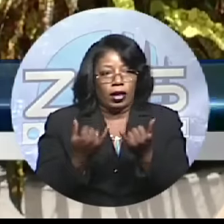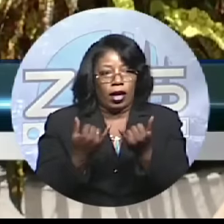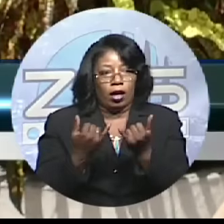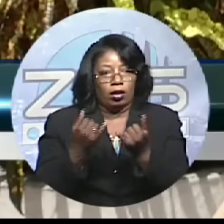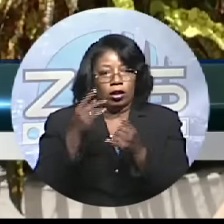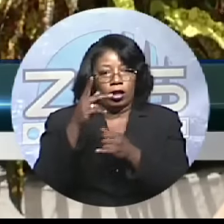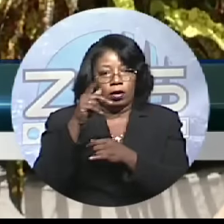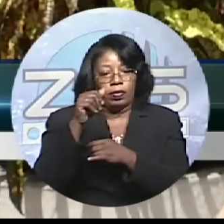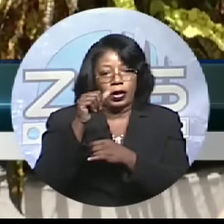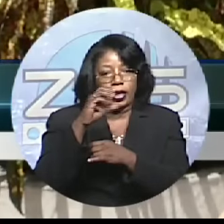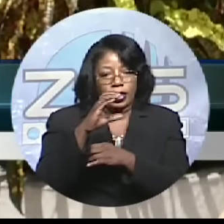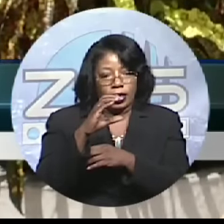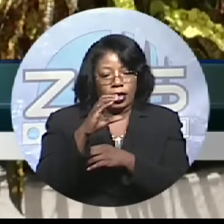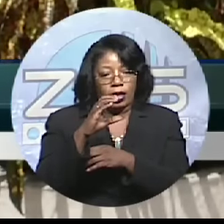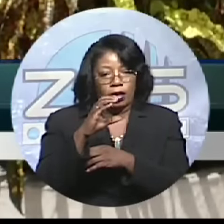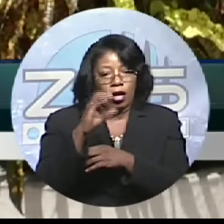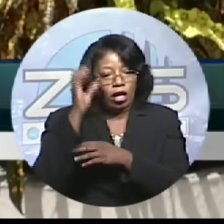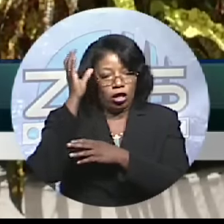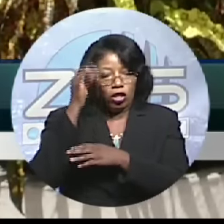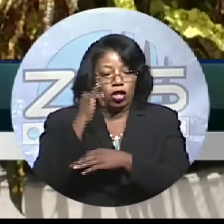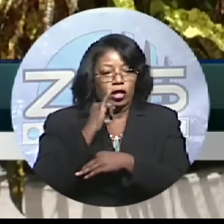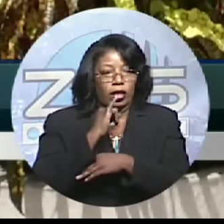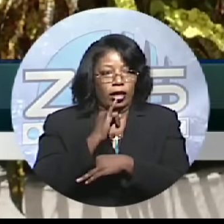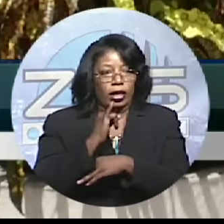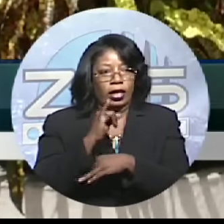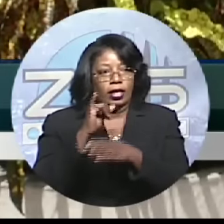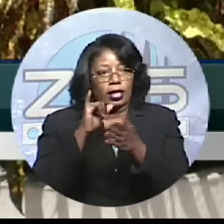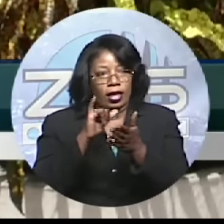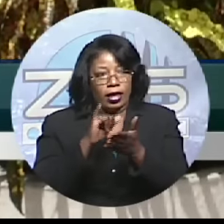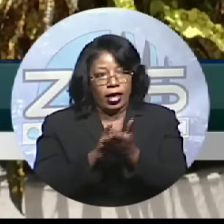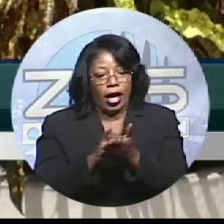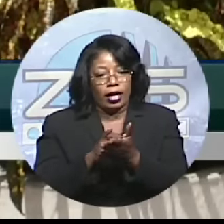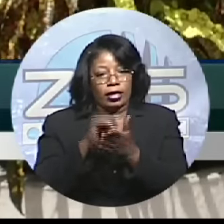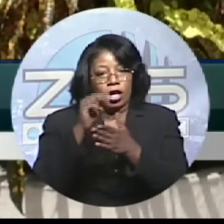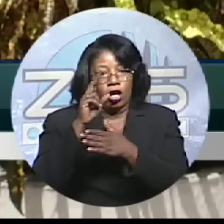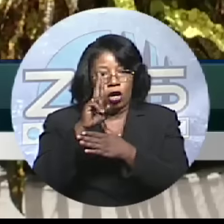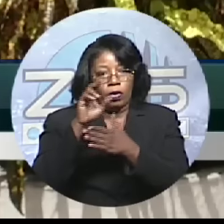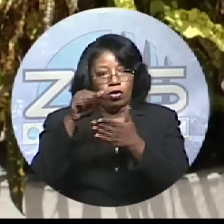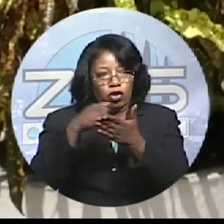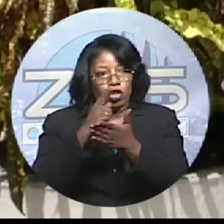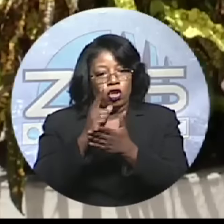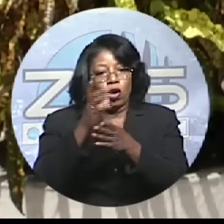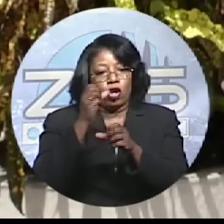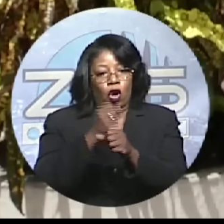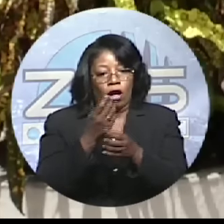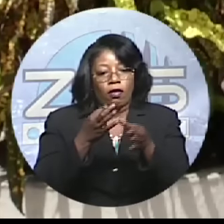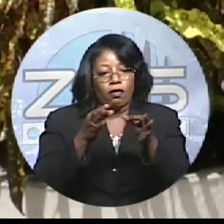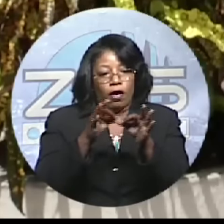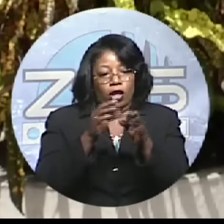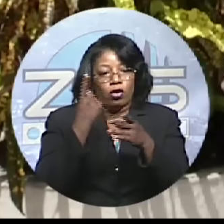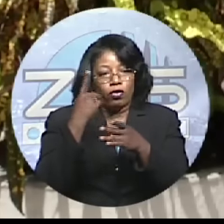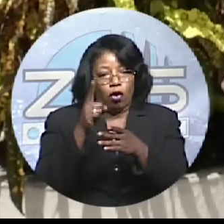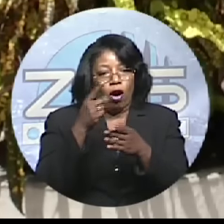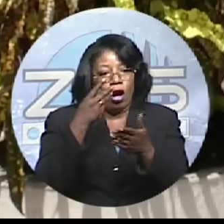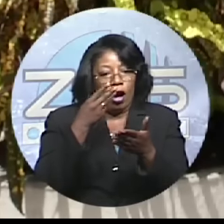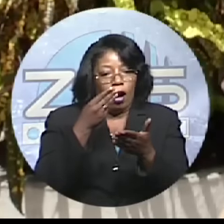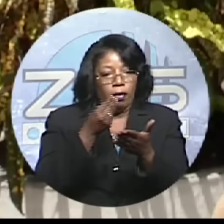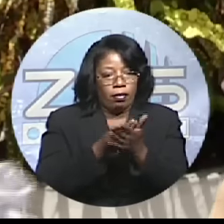concern basically is whether, in fact, Urban Renewal got value for money on the things that they invested